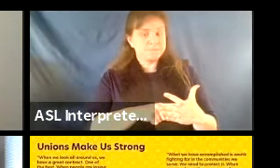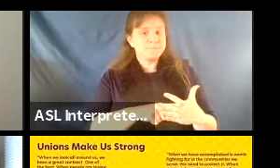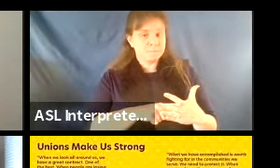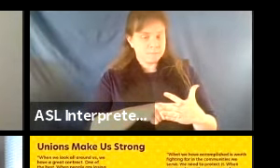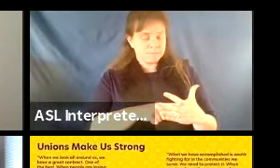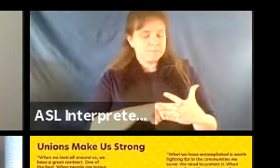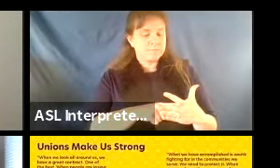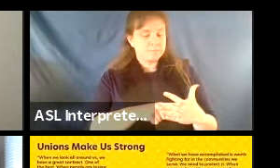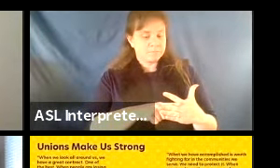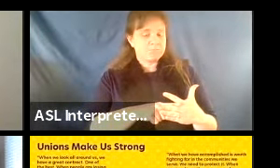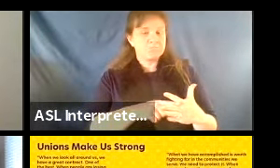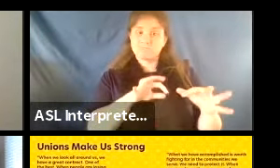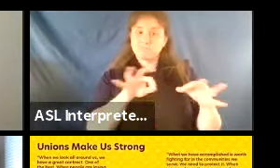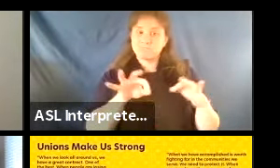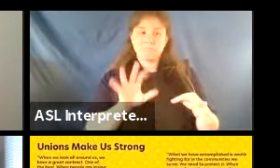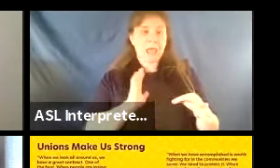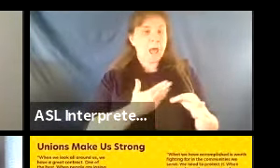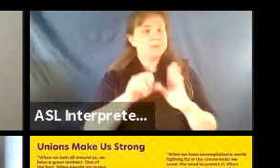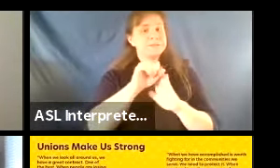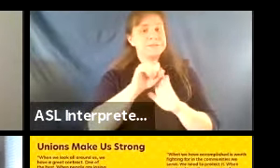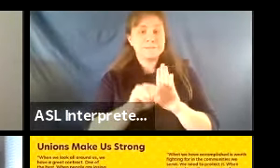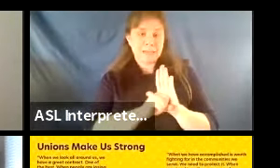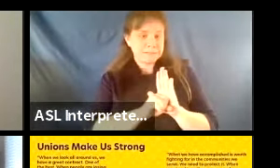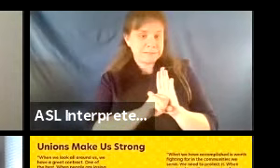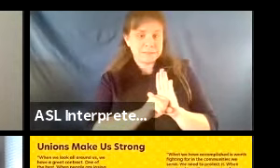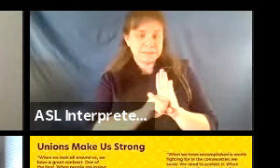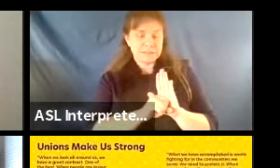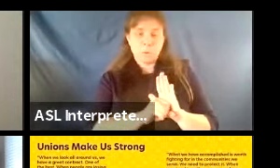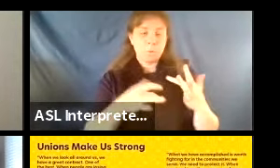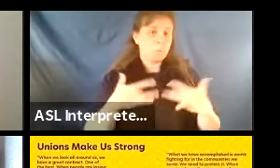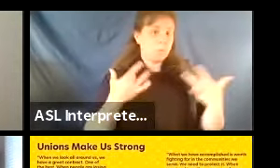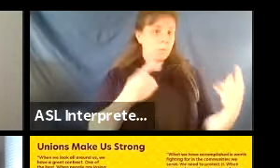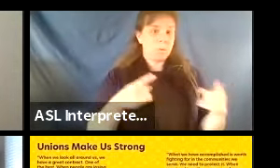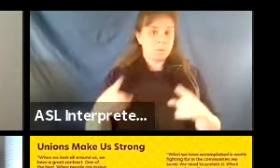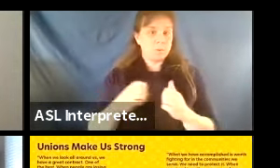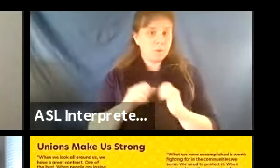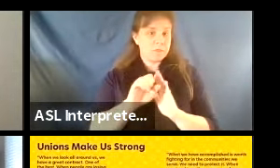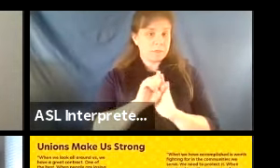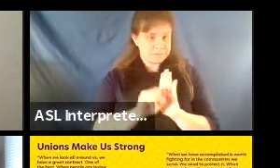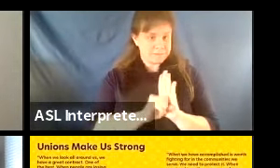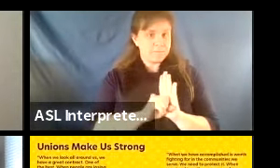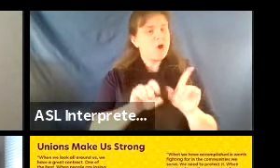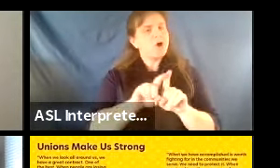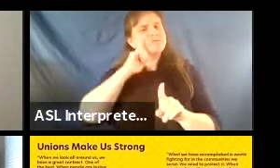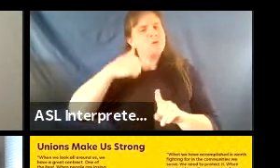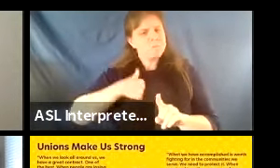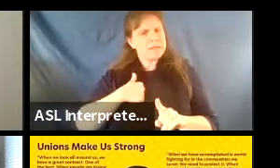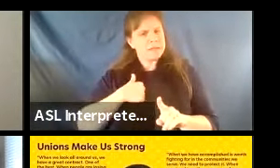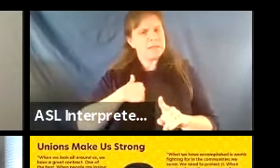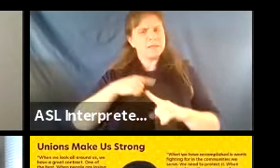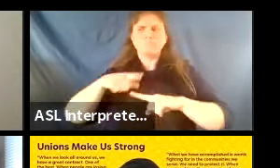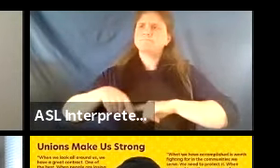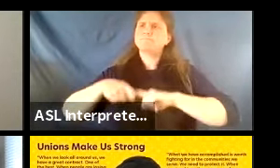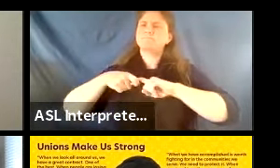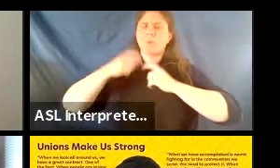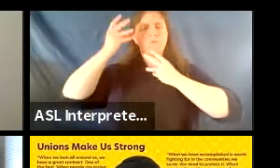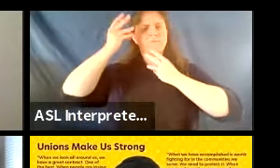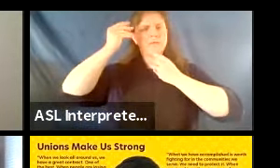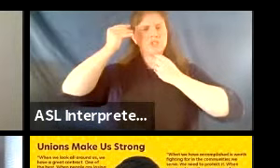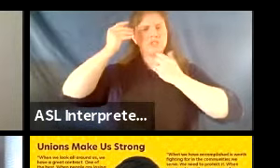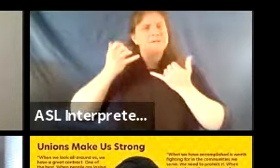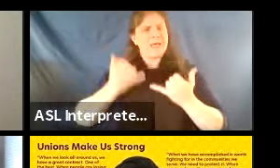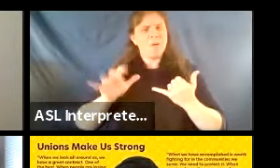of where we are as a state. And I think for me, it's also just been a little bit of a moment of reflection. We have just hit a little bit over a year.